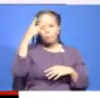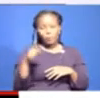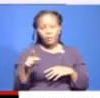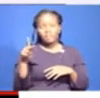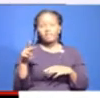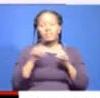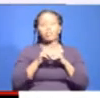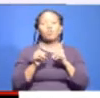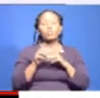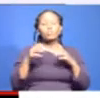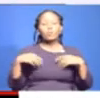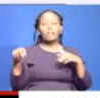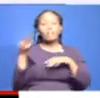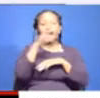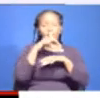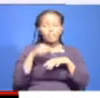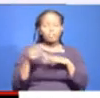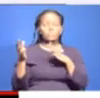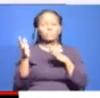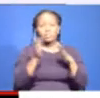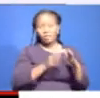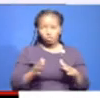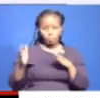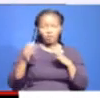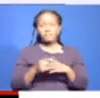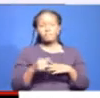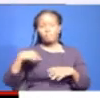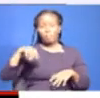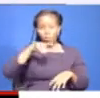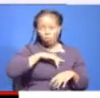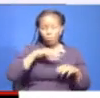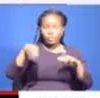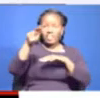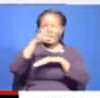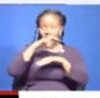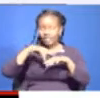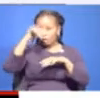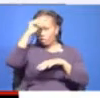national spatial plan. So as national government, we've done our part.